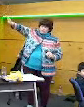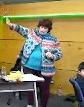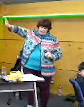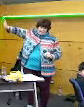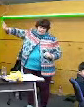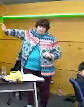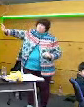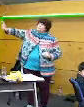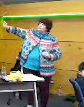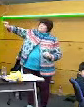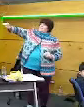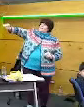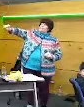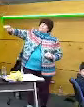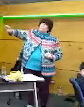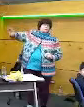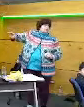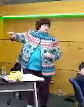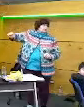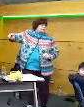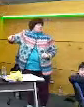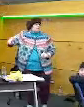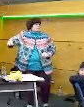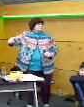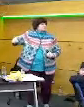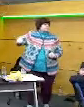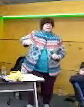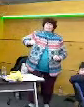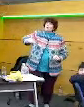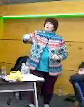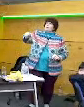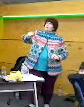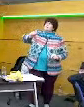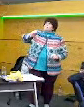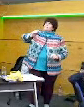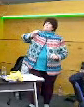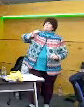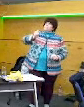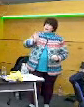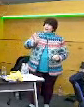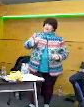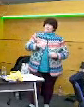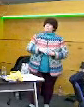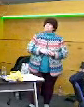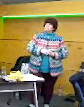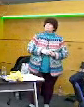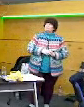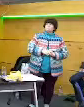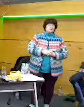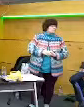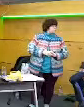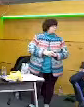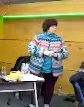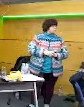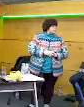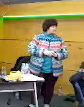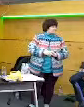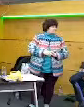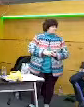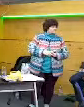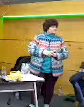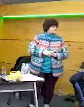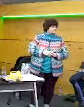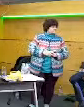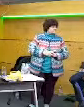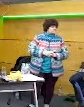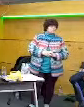If we look at the first line, let's say, my puppy plays piano.